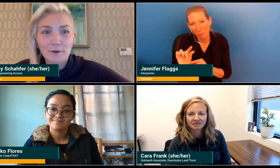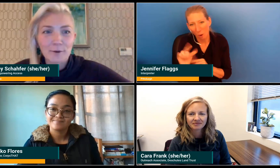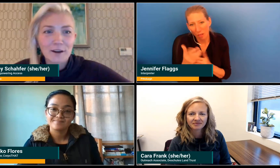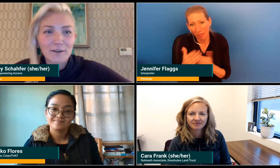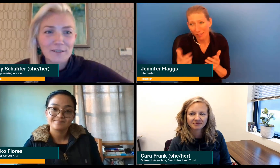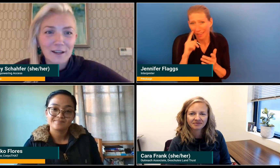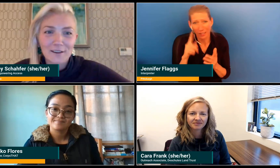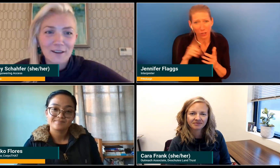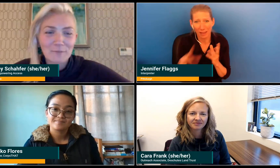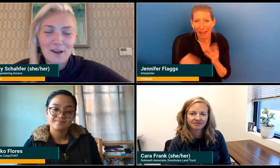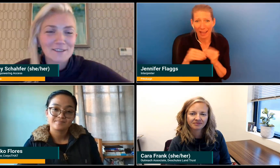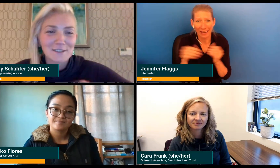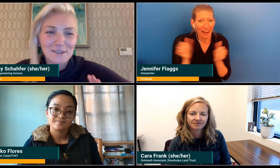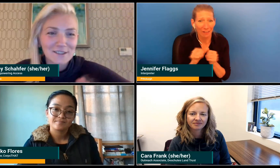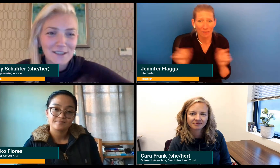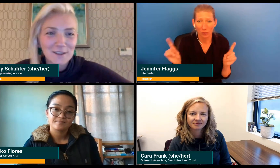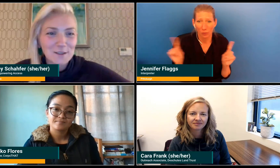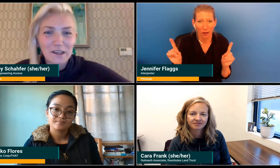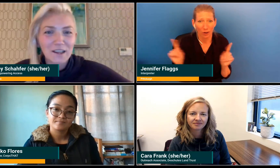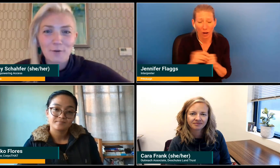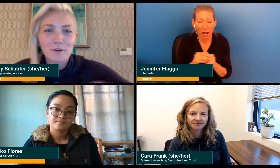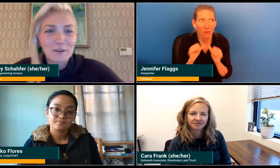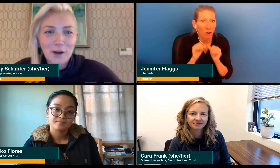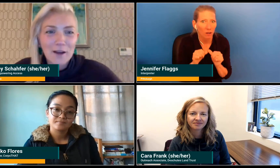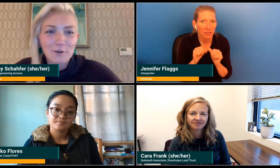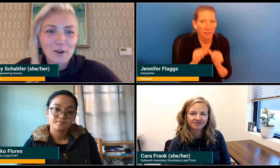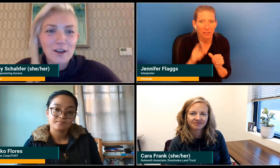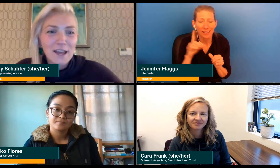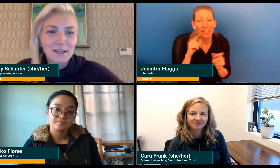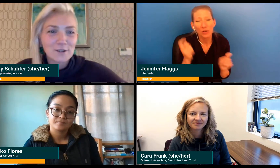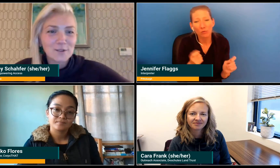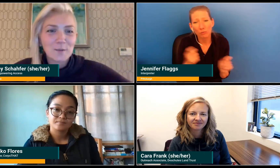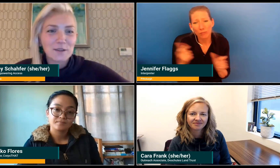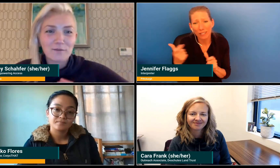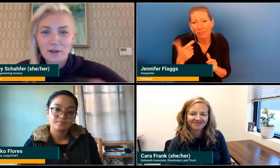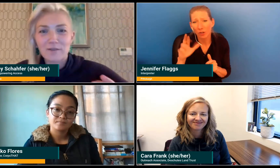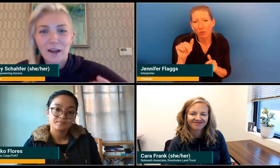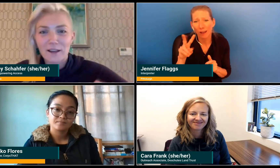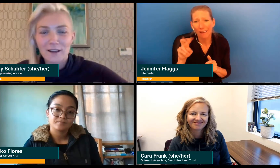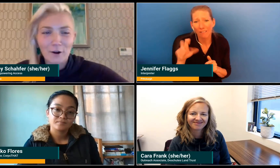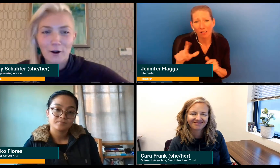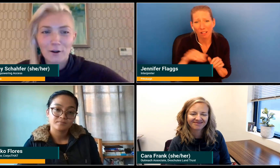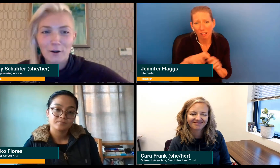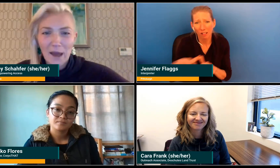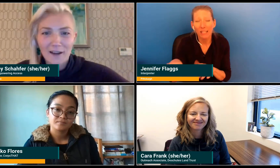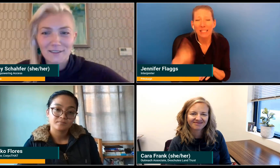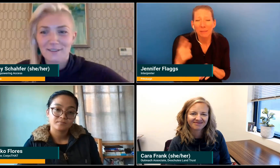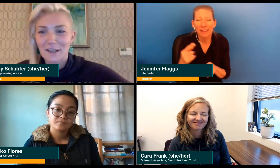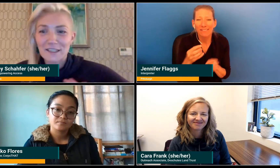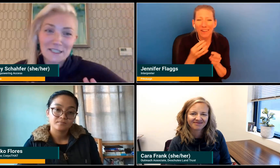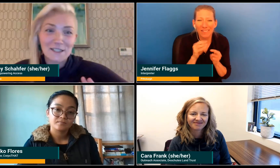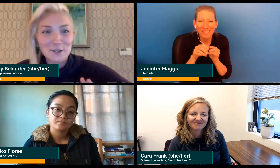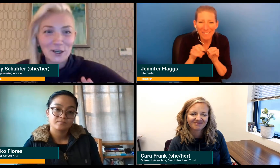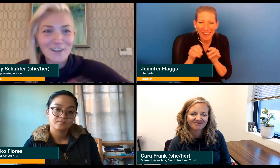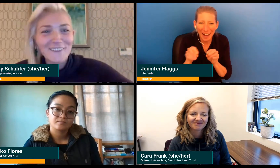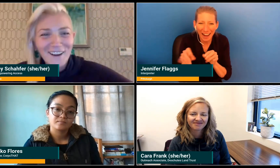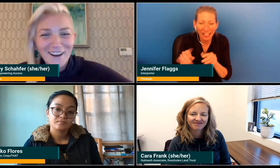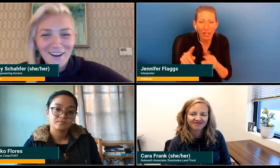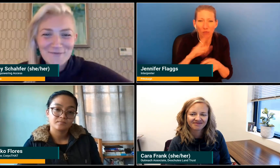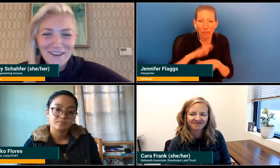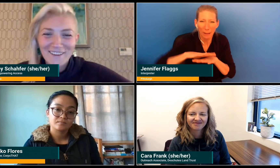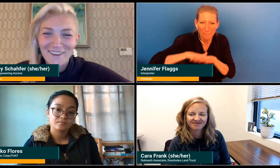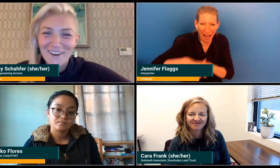added everywhere. And I'm constantly saying this, like, get rid of gravel and do something very fine and hard packed like